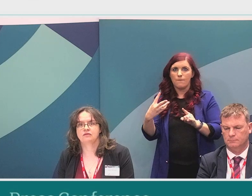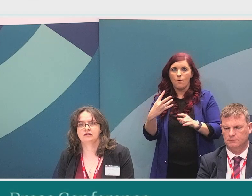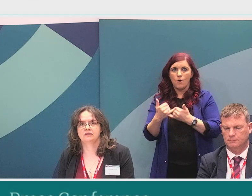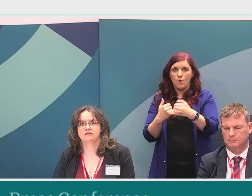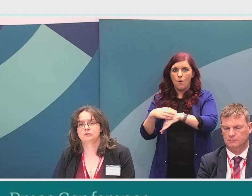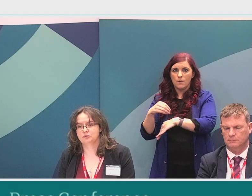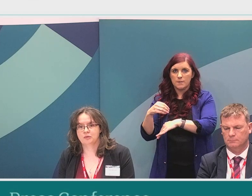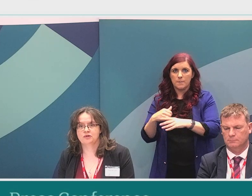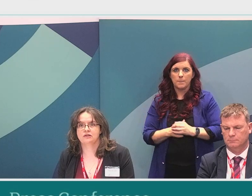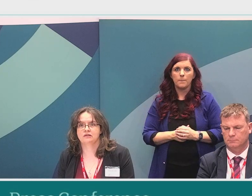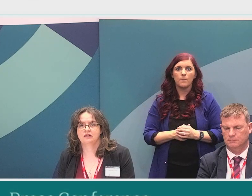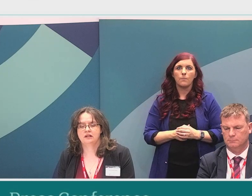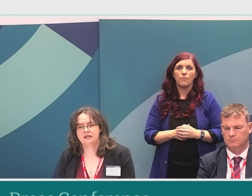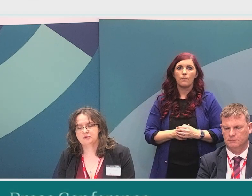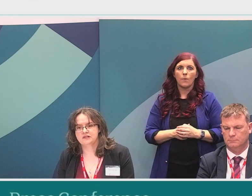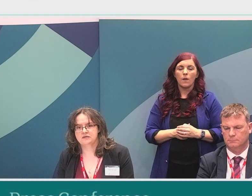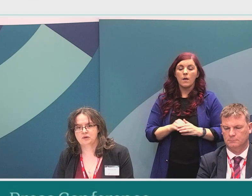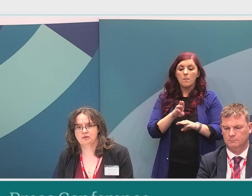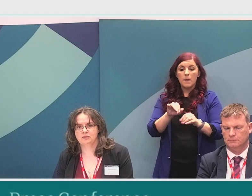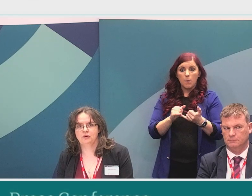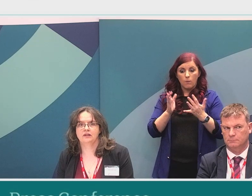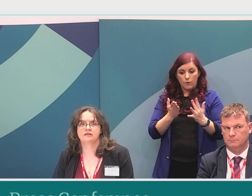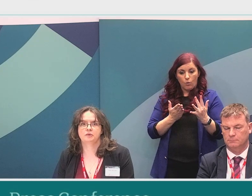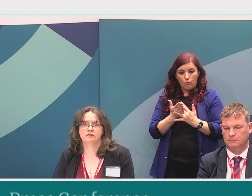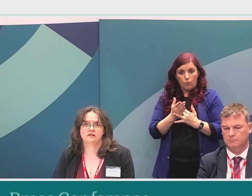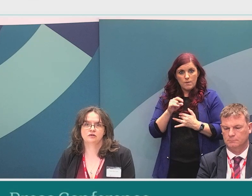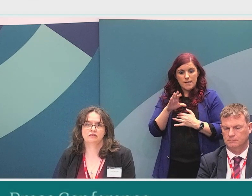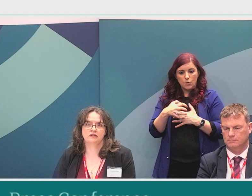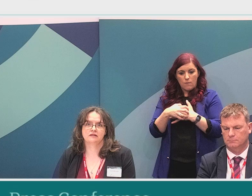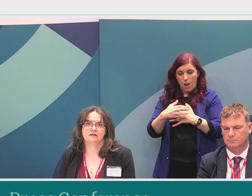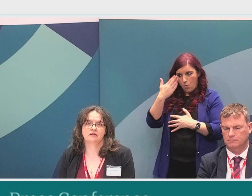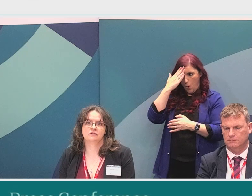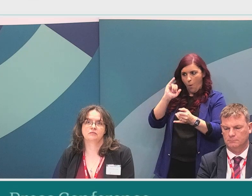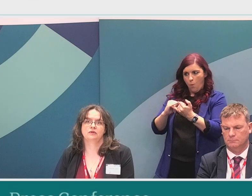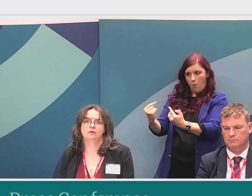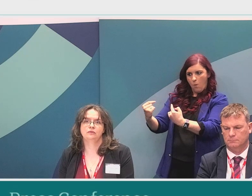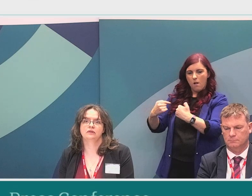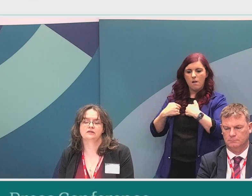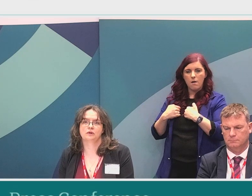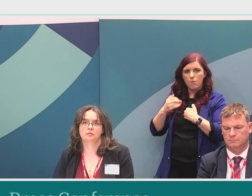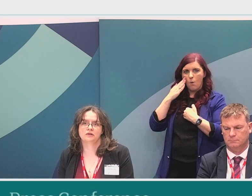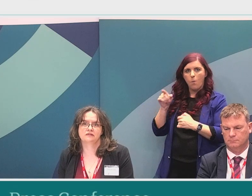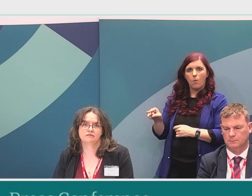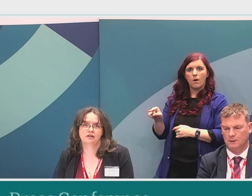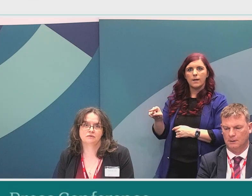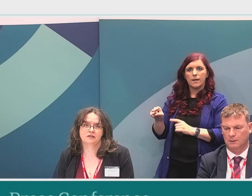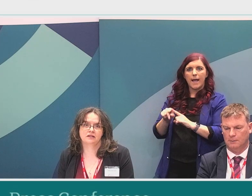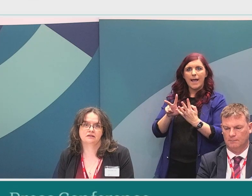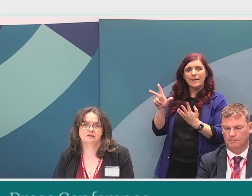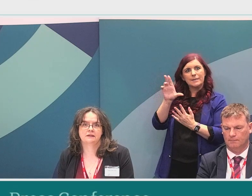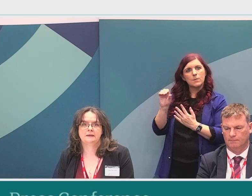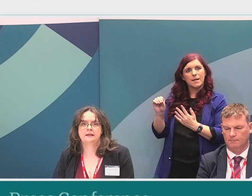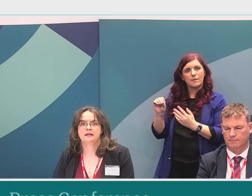sexual violence know the perpetrator. 80% of people who had experienced sexual violence in their lifetime knew at least one of the persons involved within